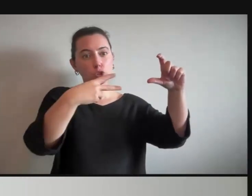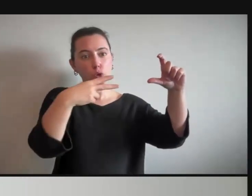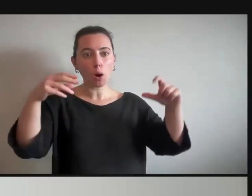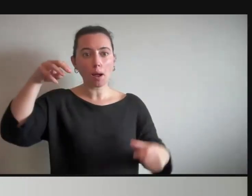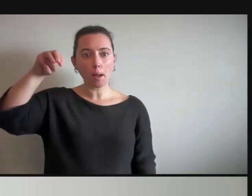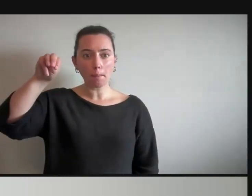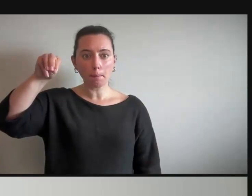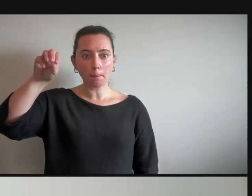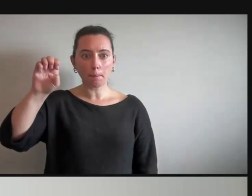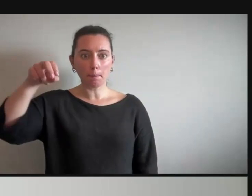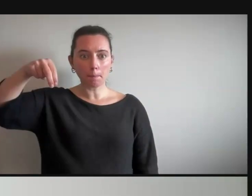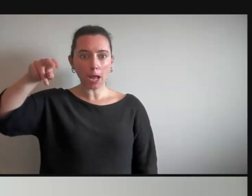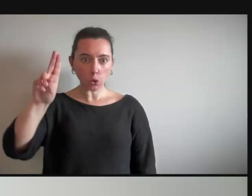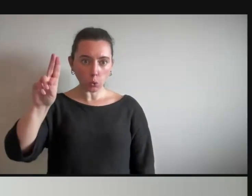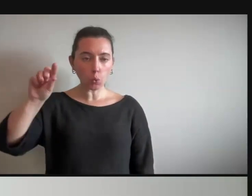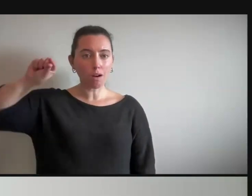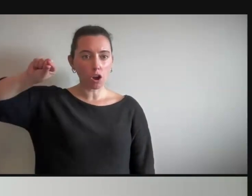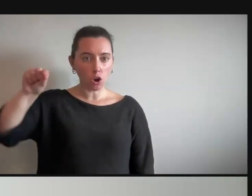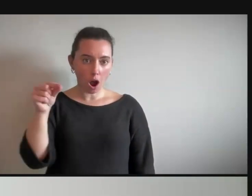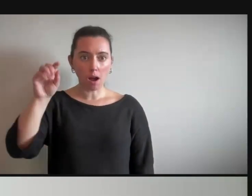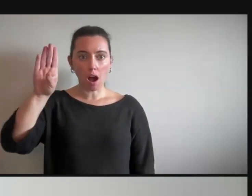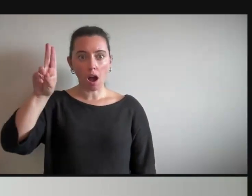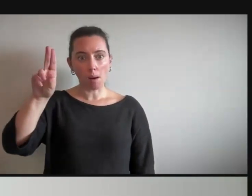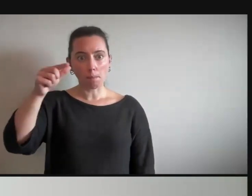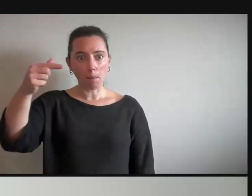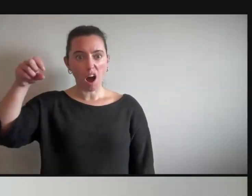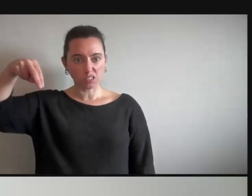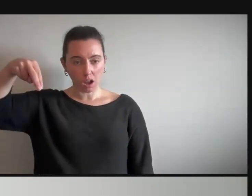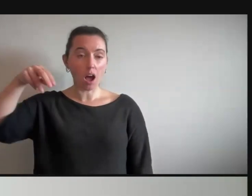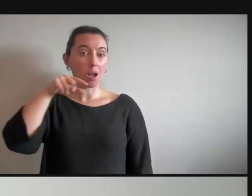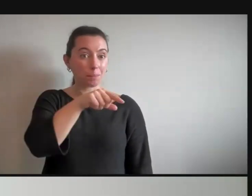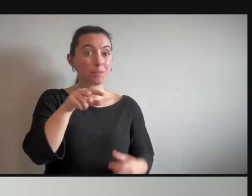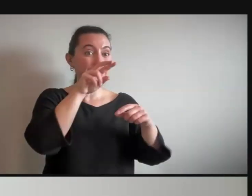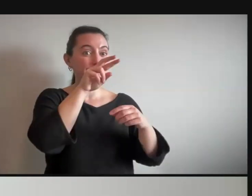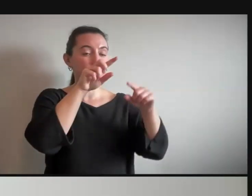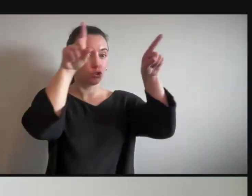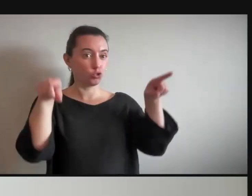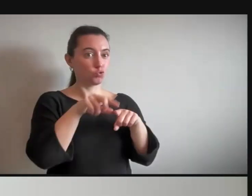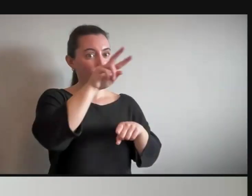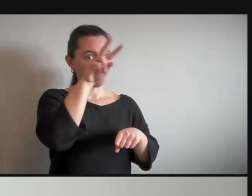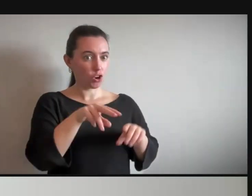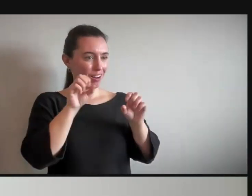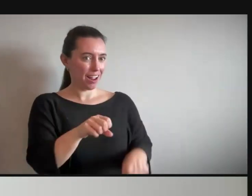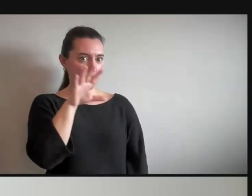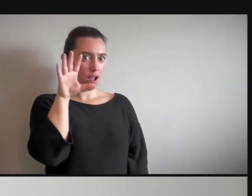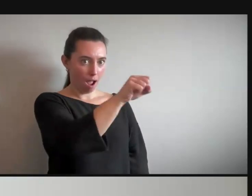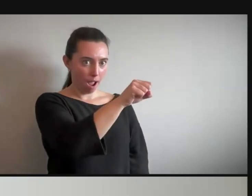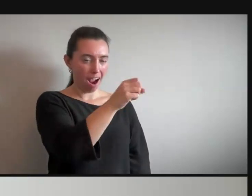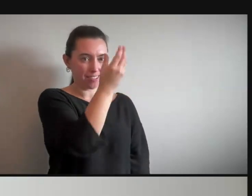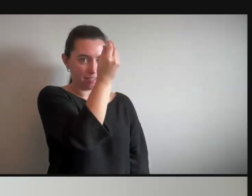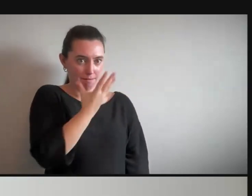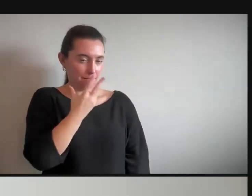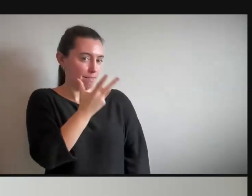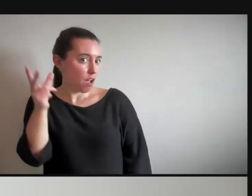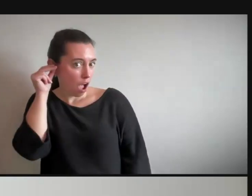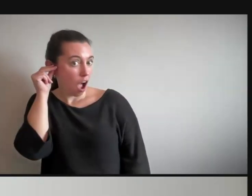name. And then the trait, like the role, is empty. So basically, the developer did not